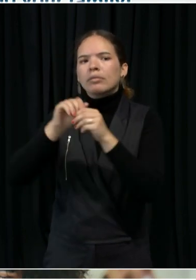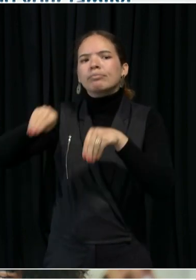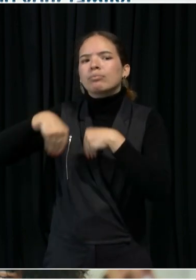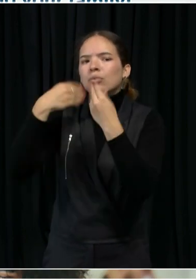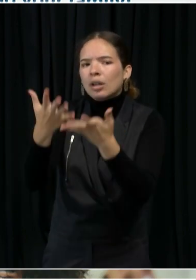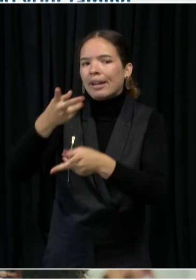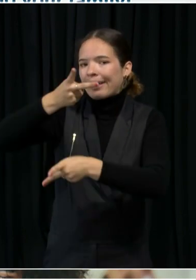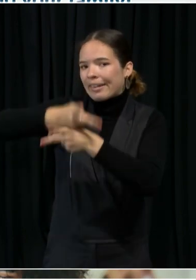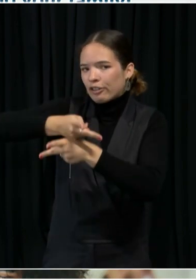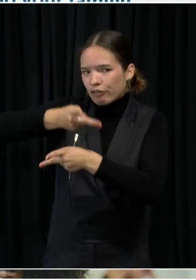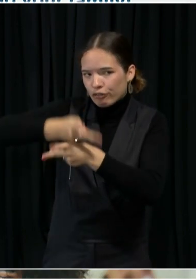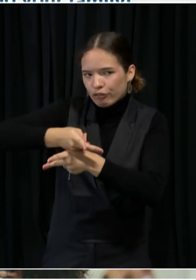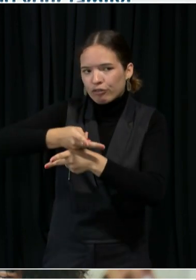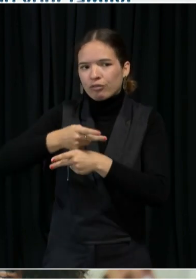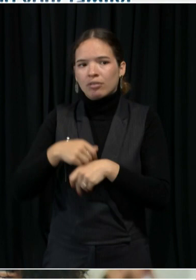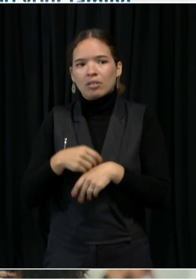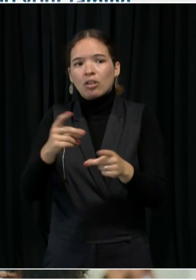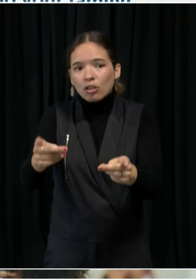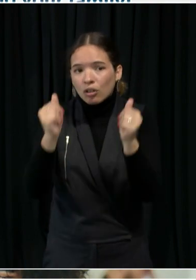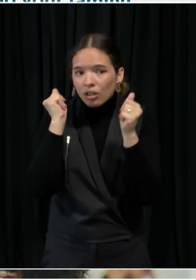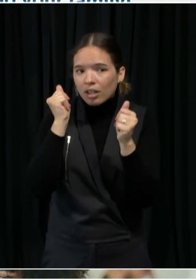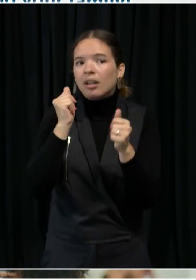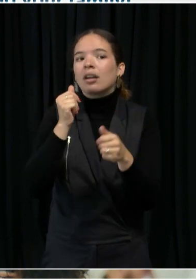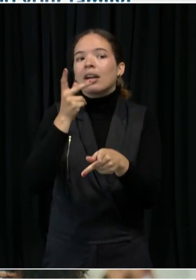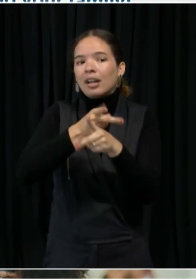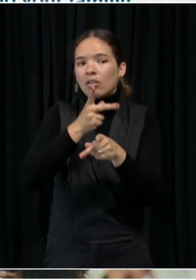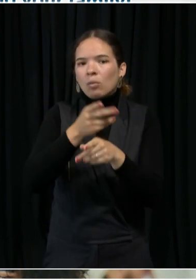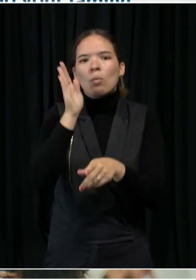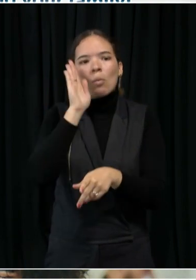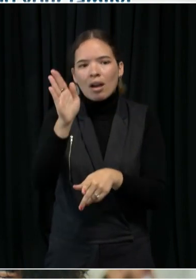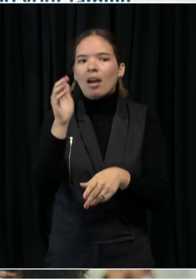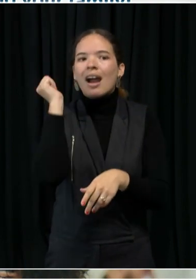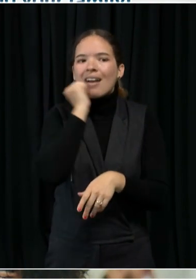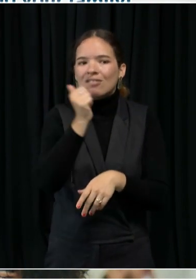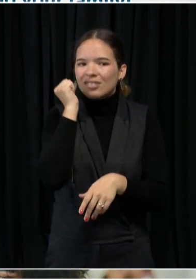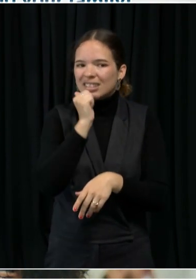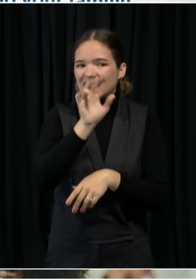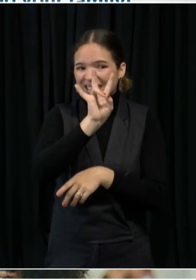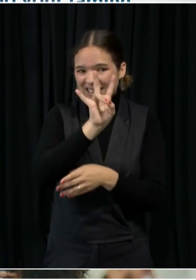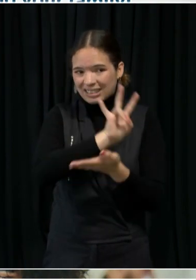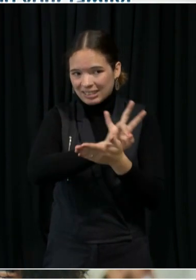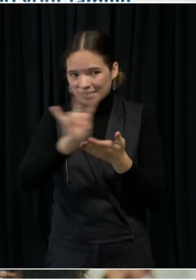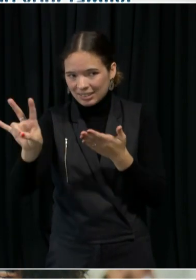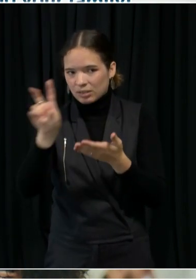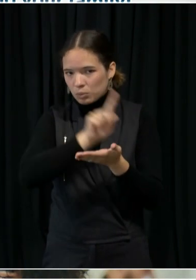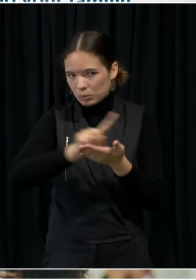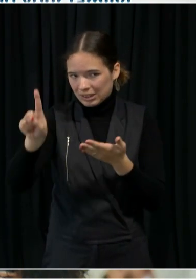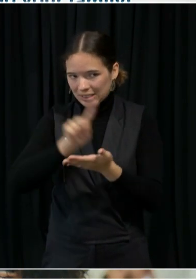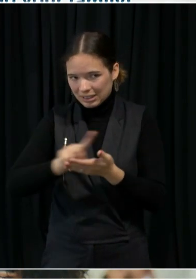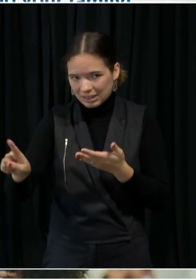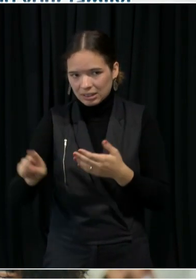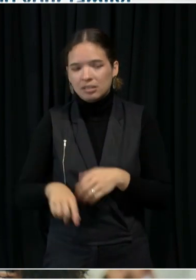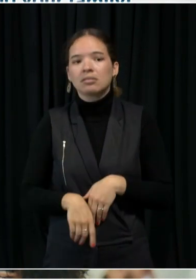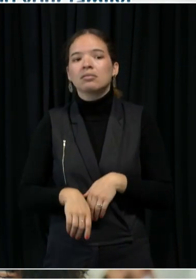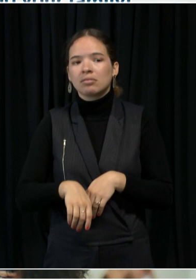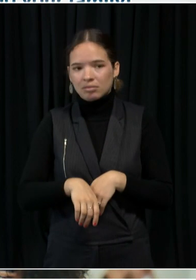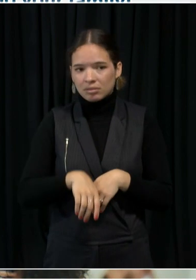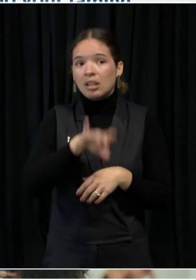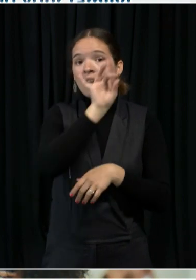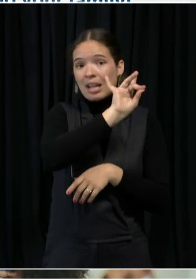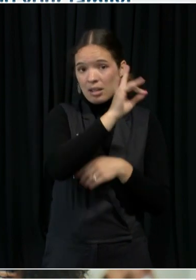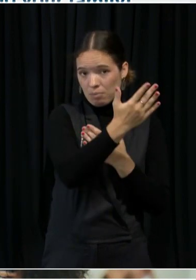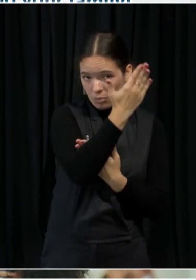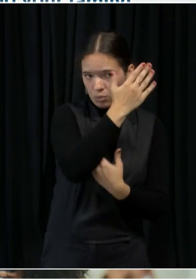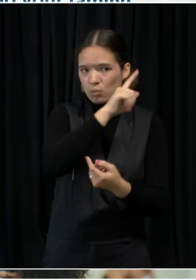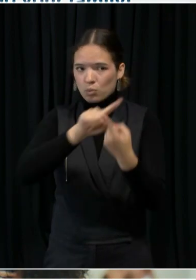The urgent care will be here 7 days a week to serve this community from 8 a.m. to 8 p.m. This will